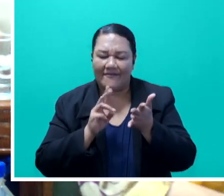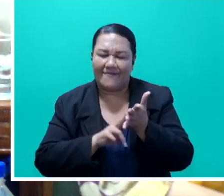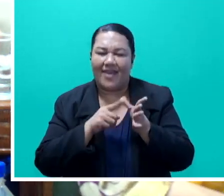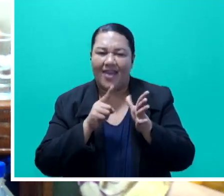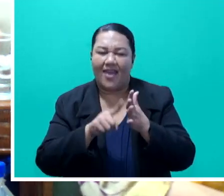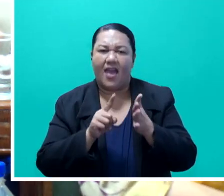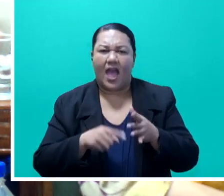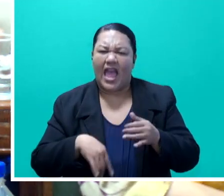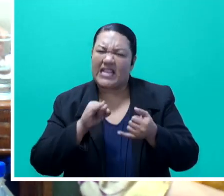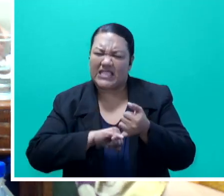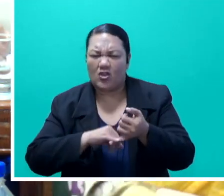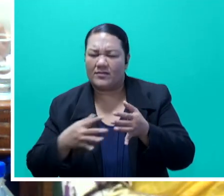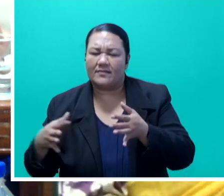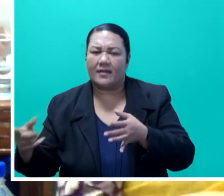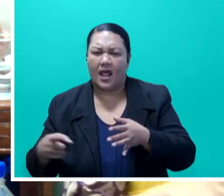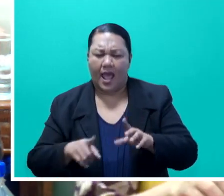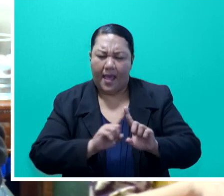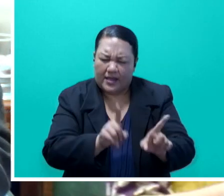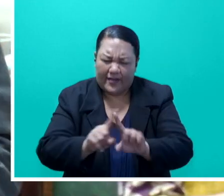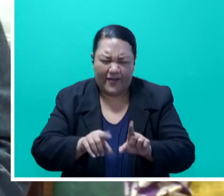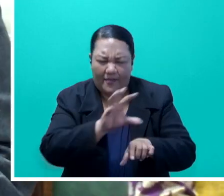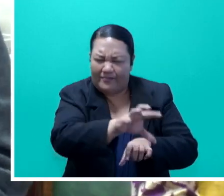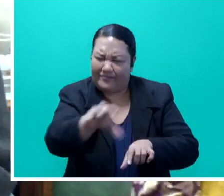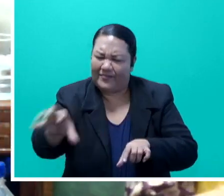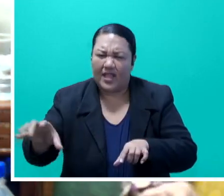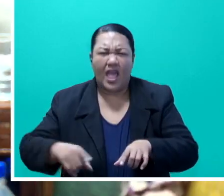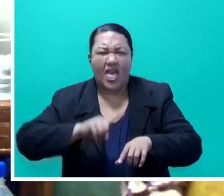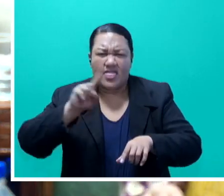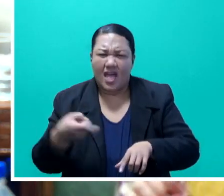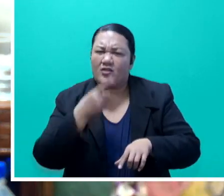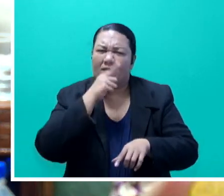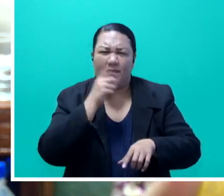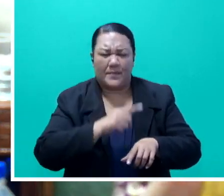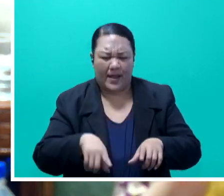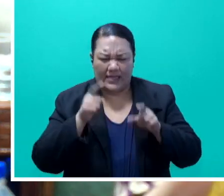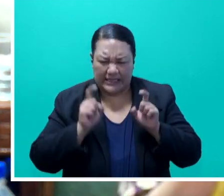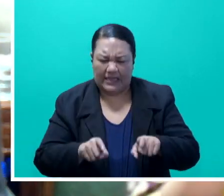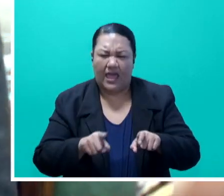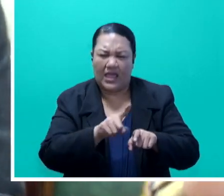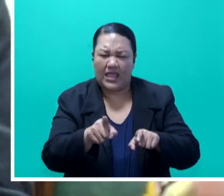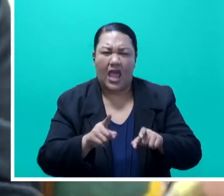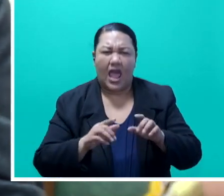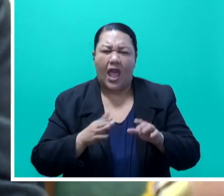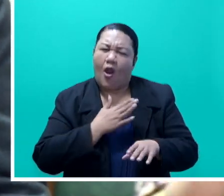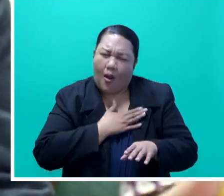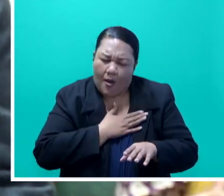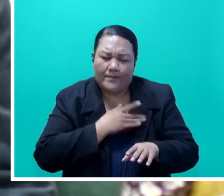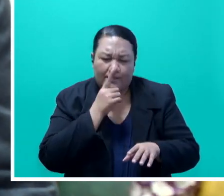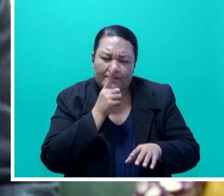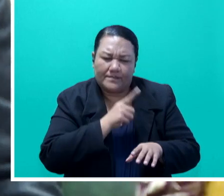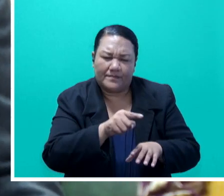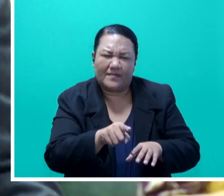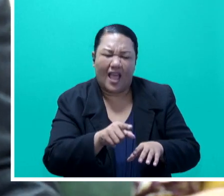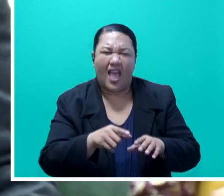these works are currently on foot. There are literally thousands of people that live in these areas, sir. And in the